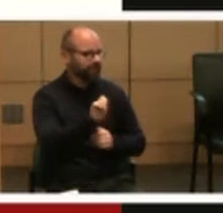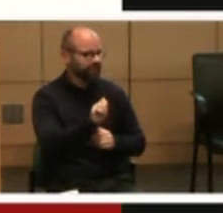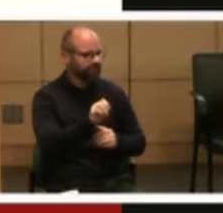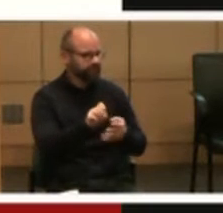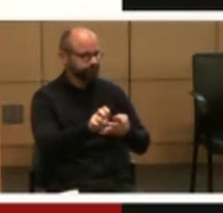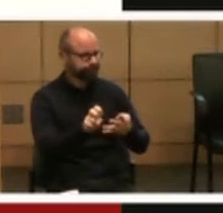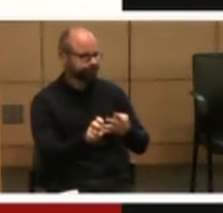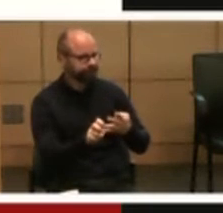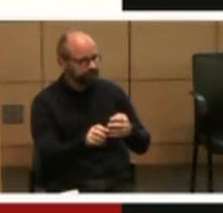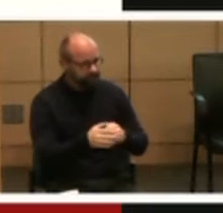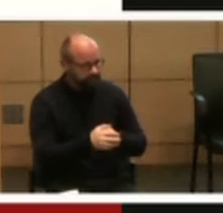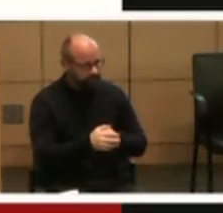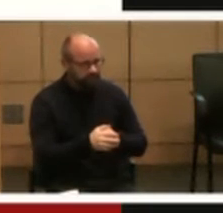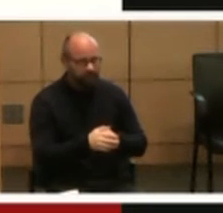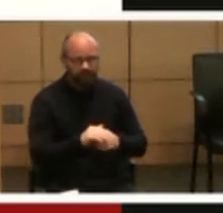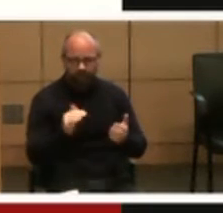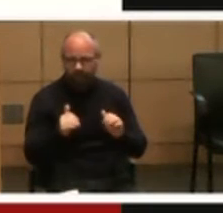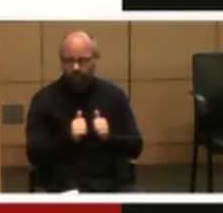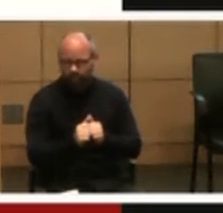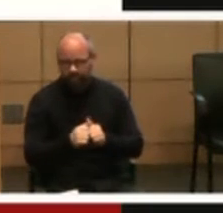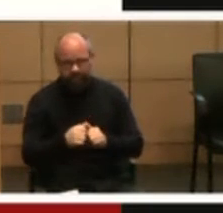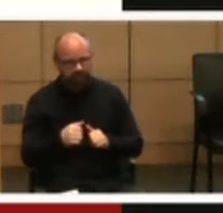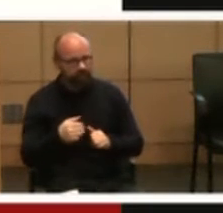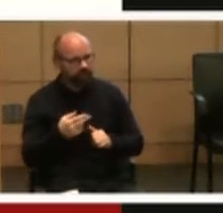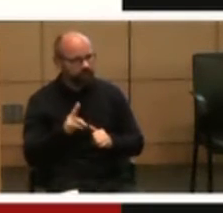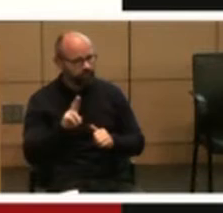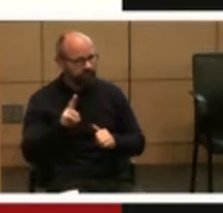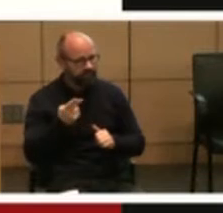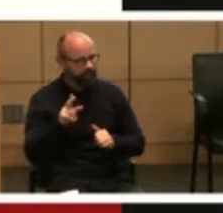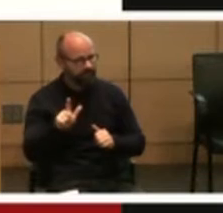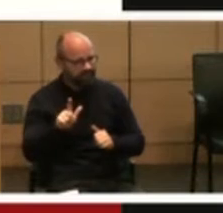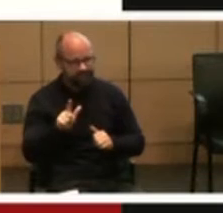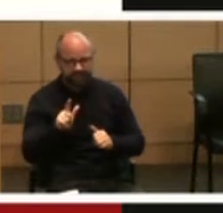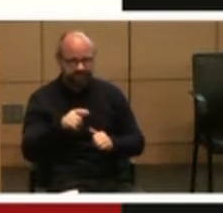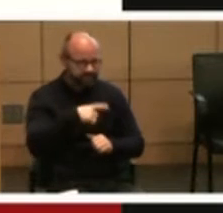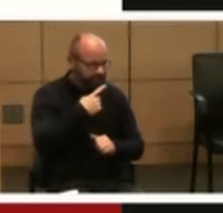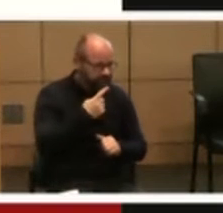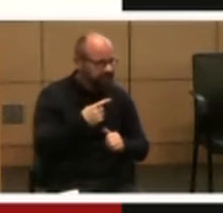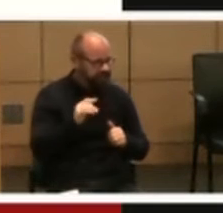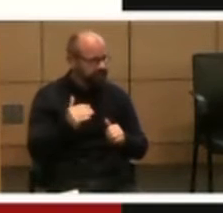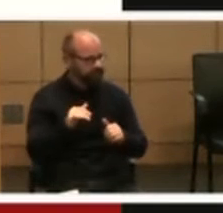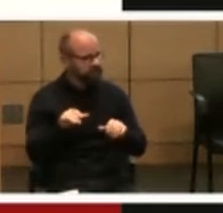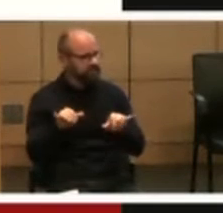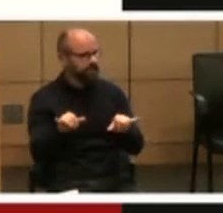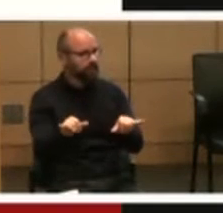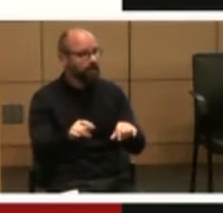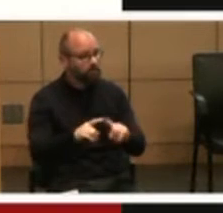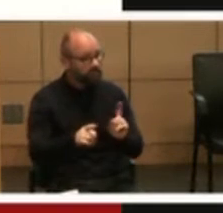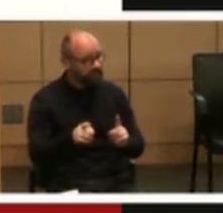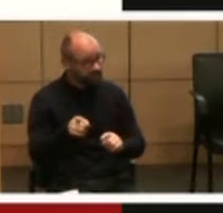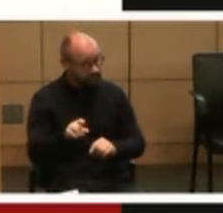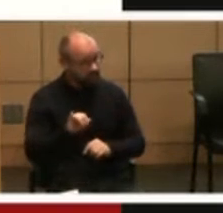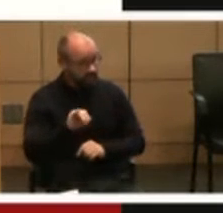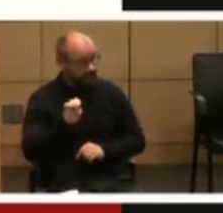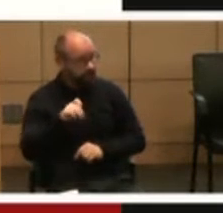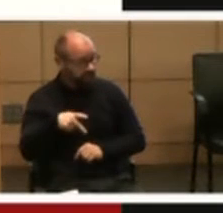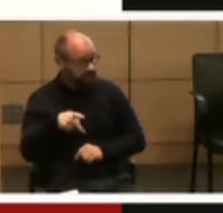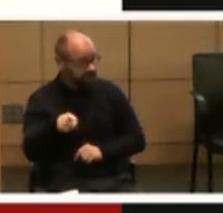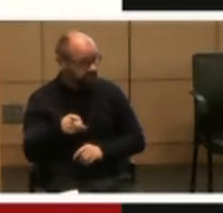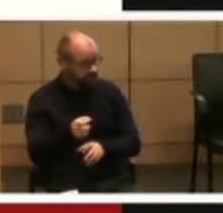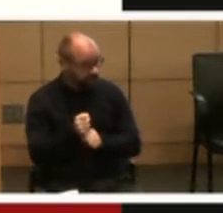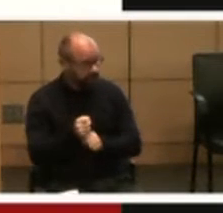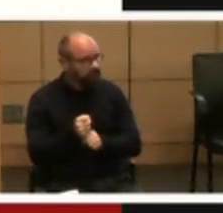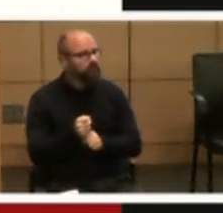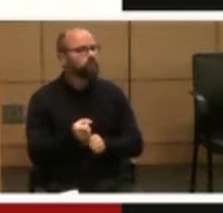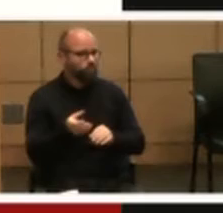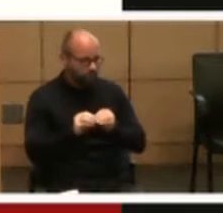unilateral hearing loss. But there's definitely an increase in those who are getting IEPs and holding on to IEPs.